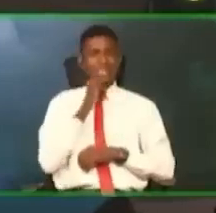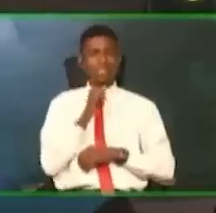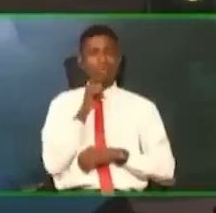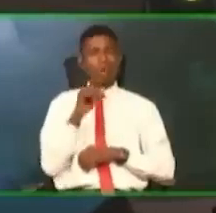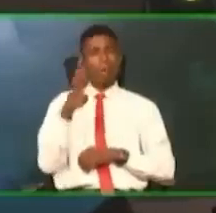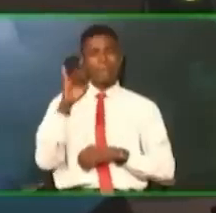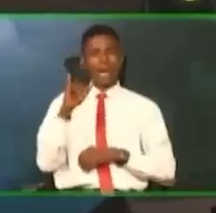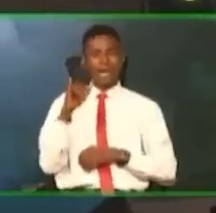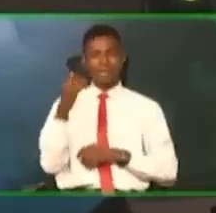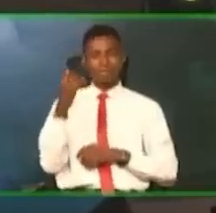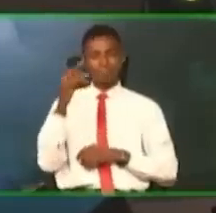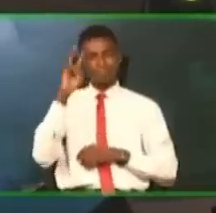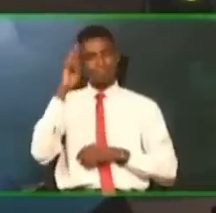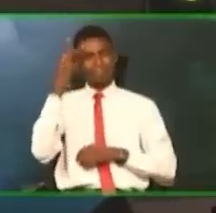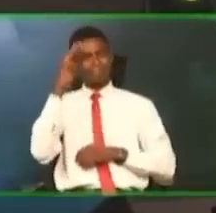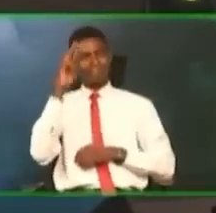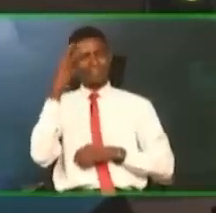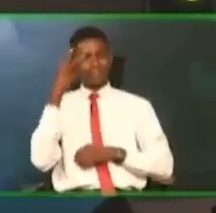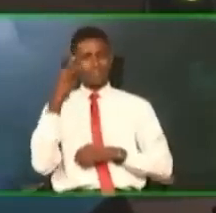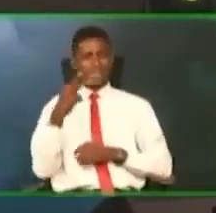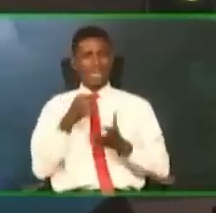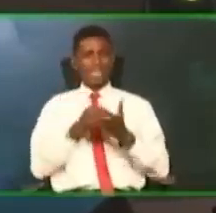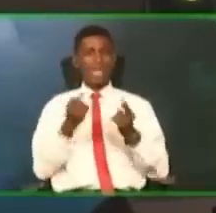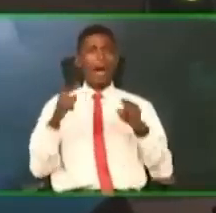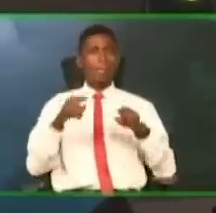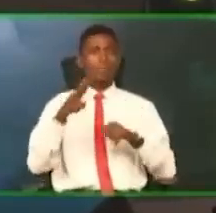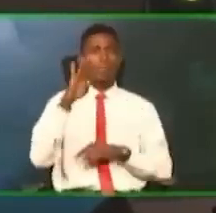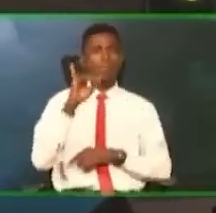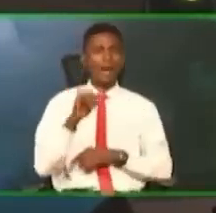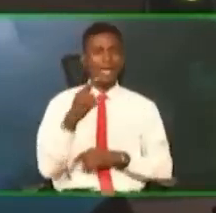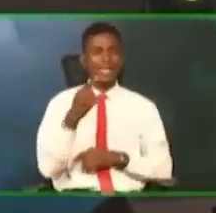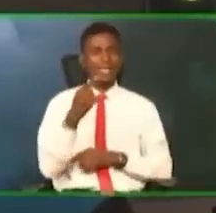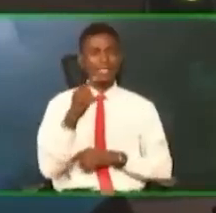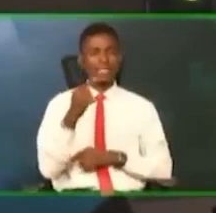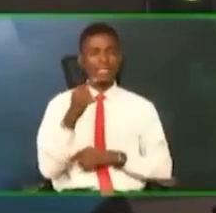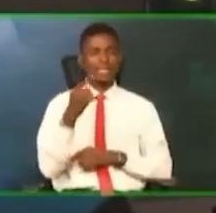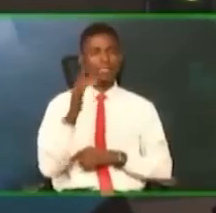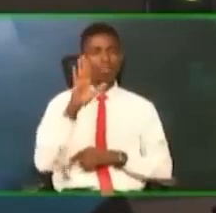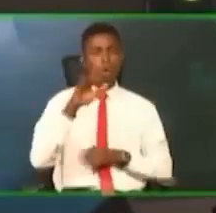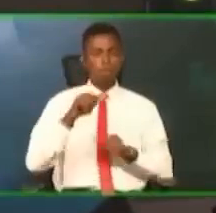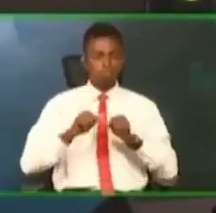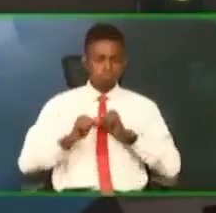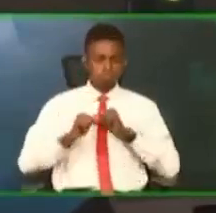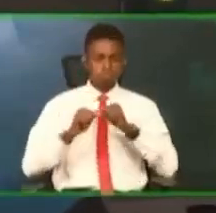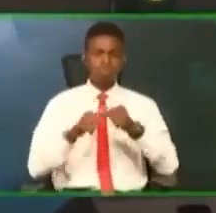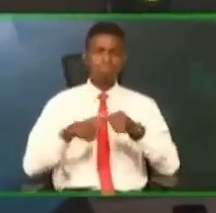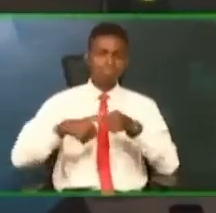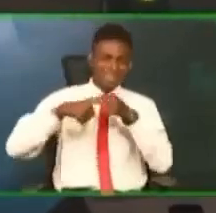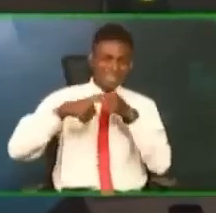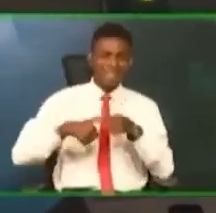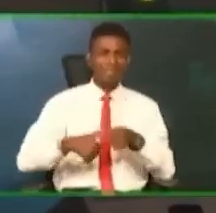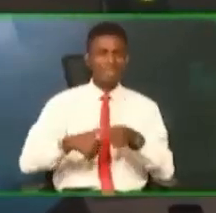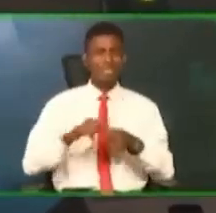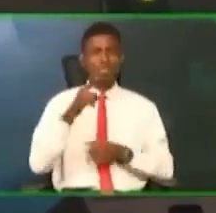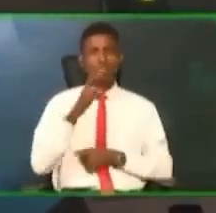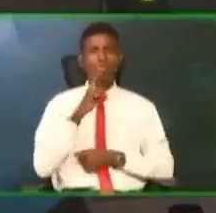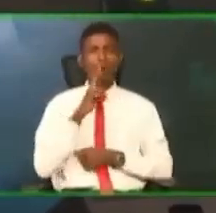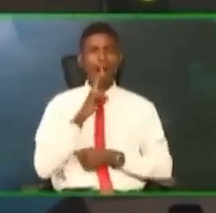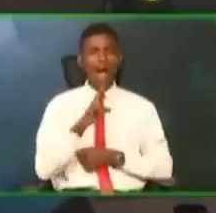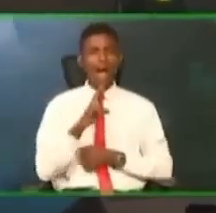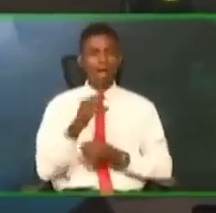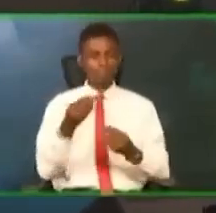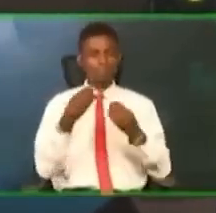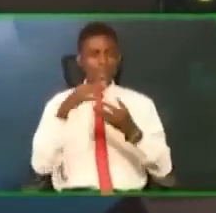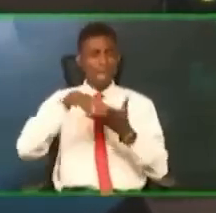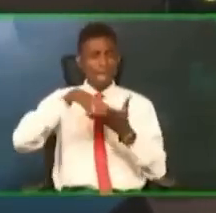superstition. Discernment happens at the instance of your stability through the word. You are grounded through the word, and on the basis